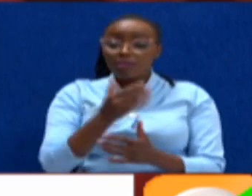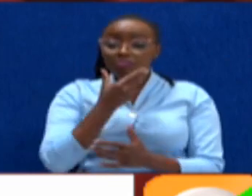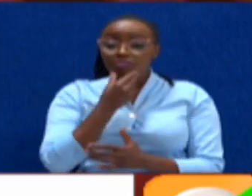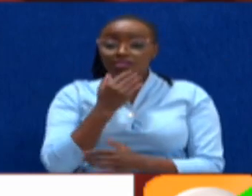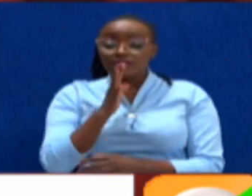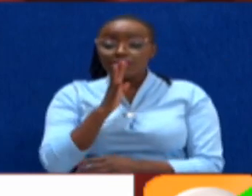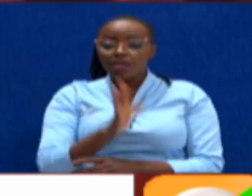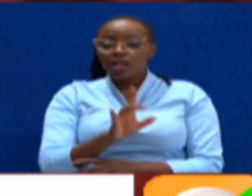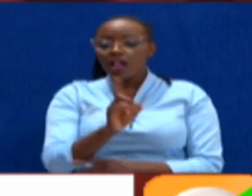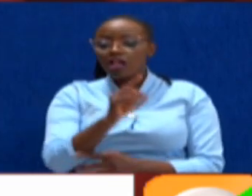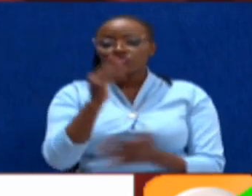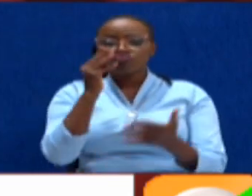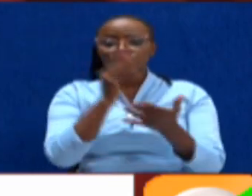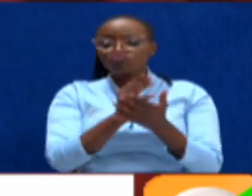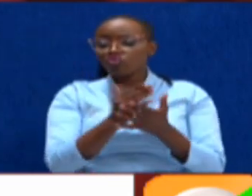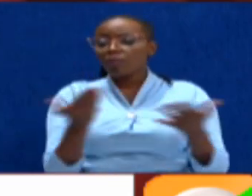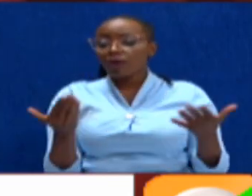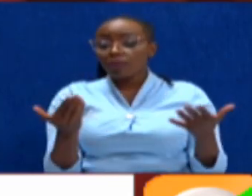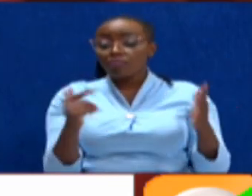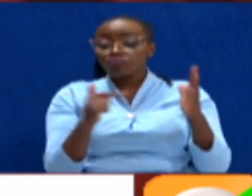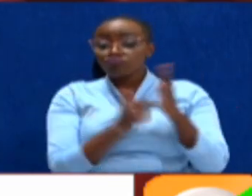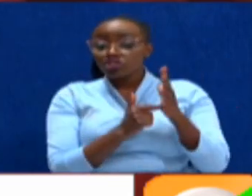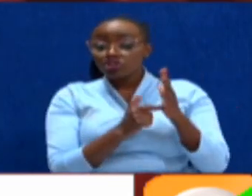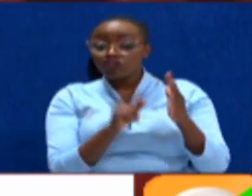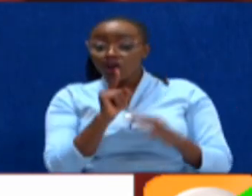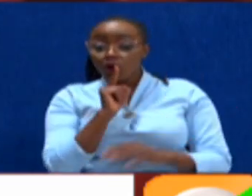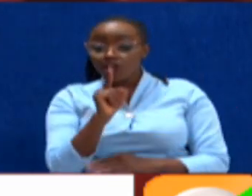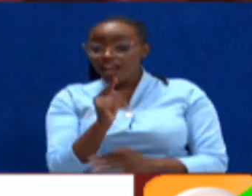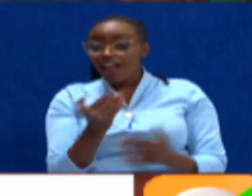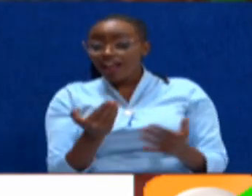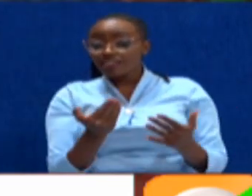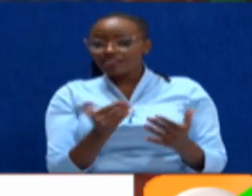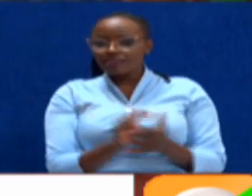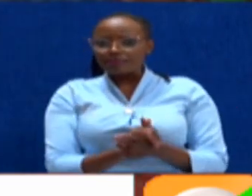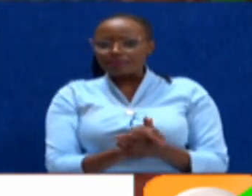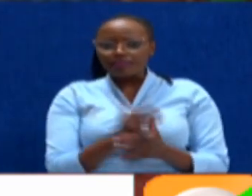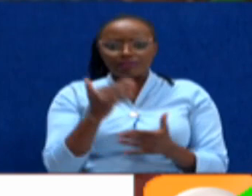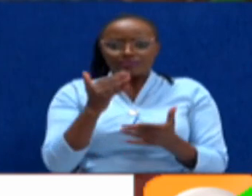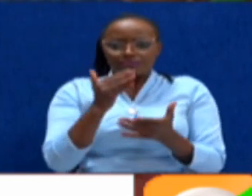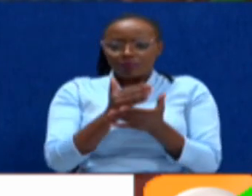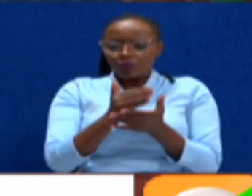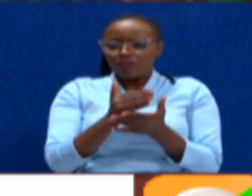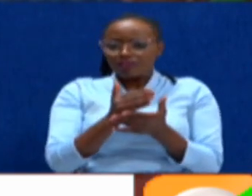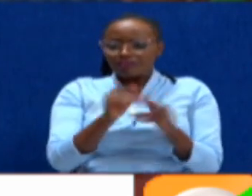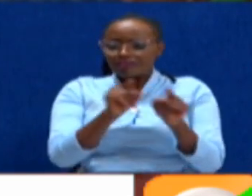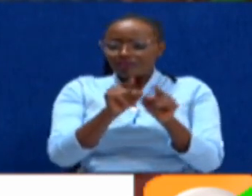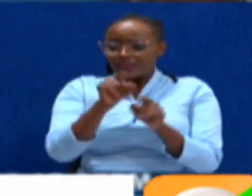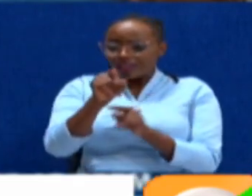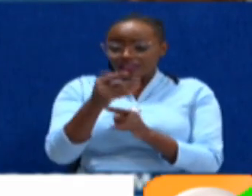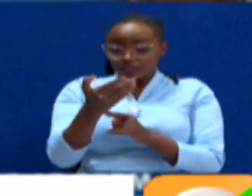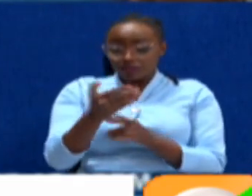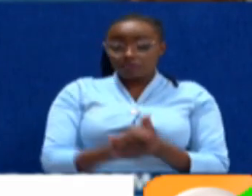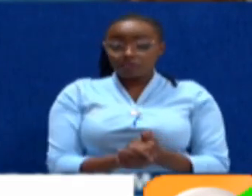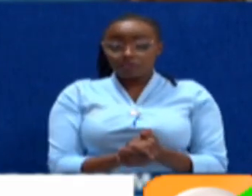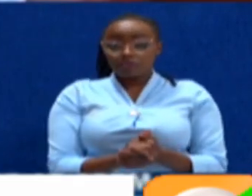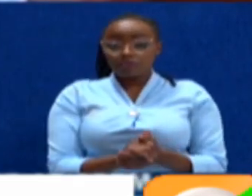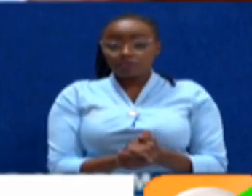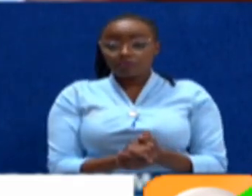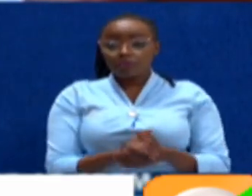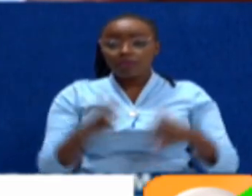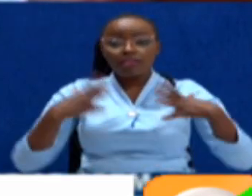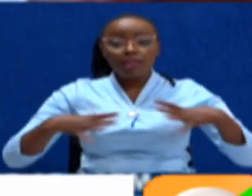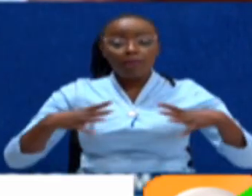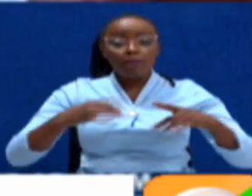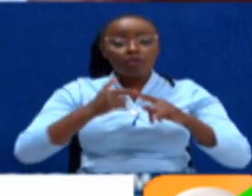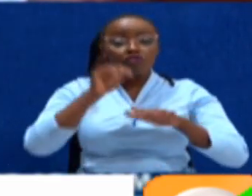Speaker. Point of order, Mr. Speaker. Point of order, Mr. Speaker. Point of order, Mr. Speaker. Point of order, Mr. Speaker. The